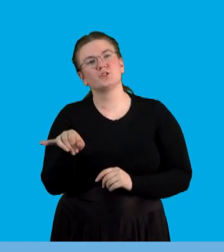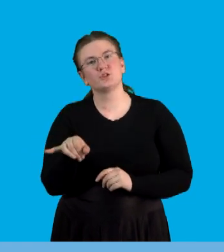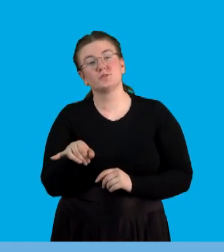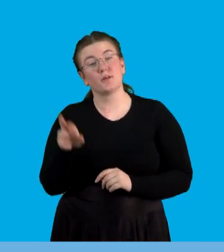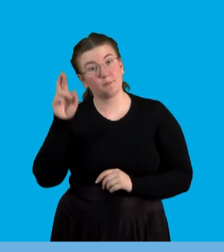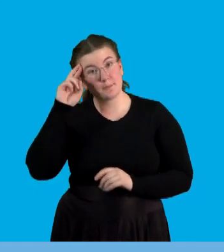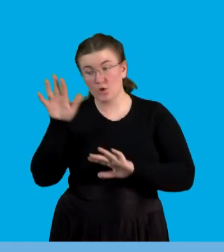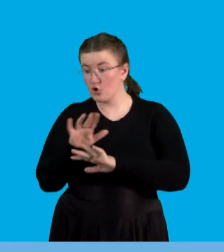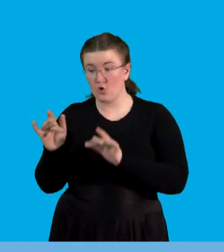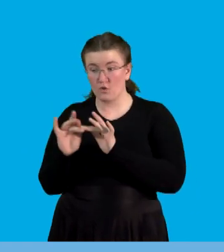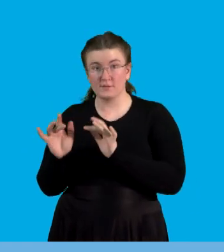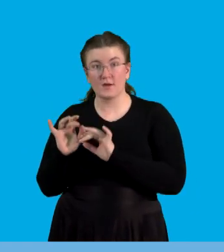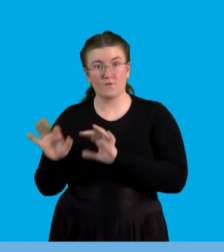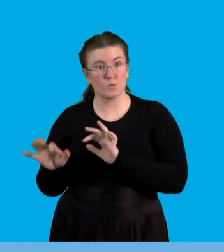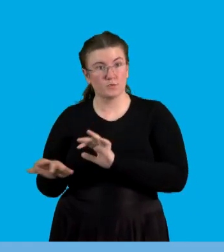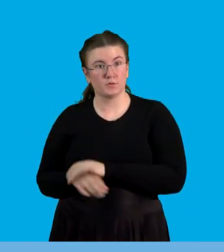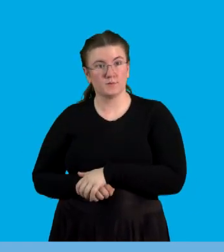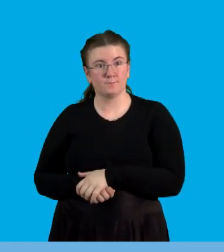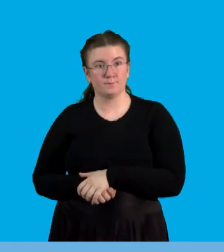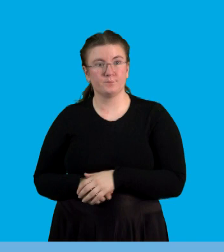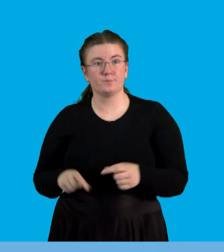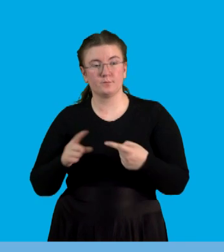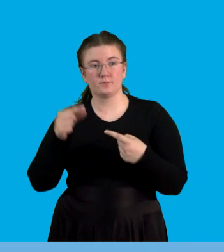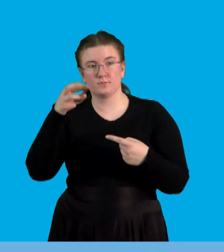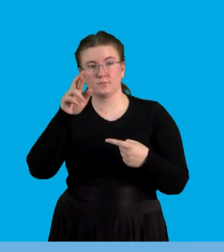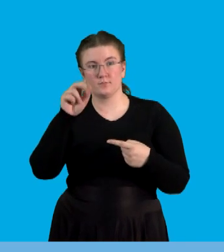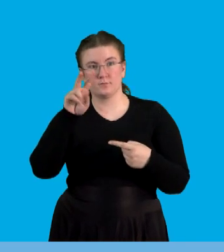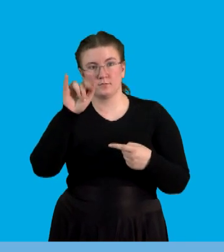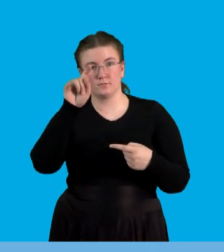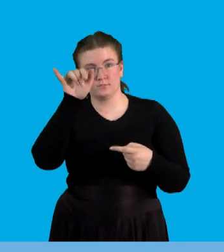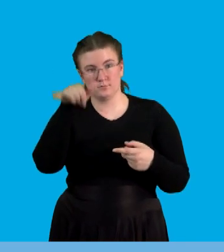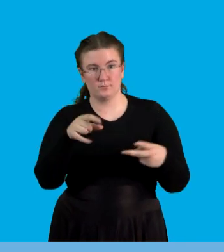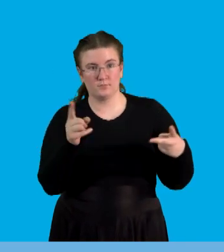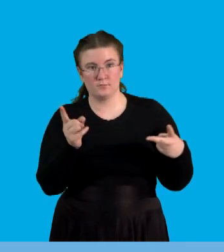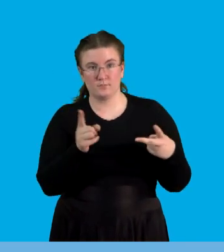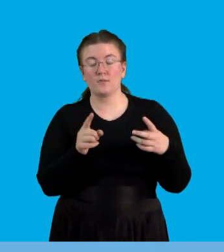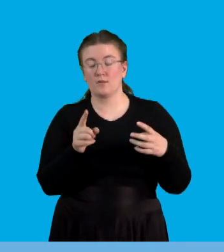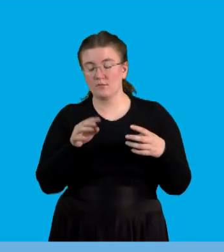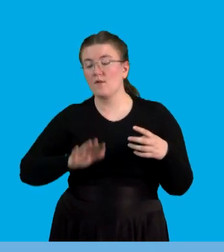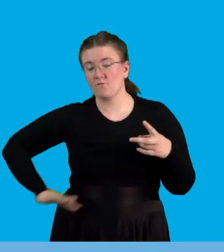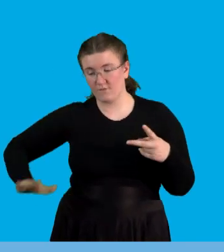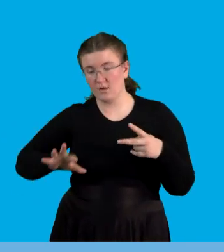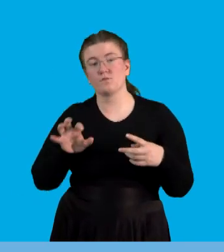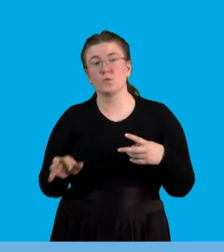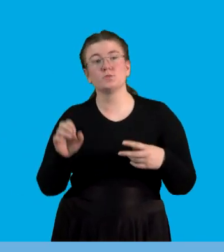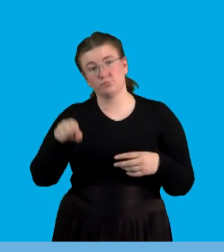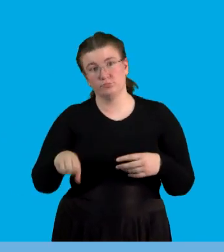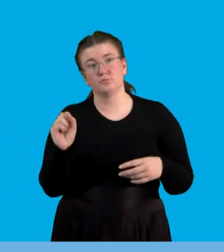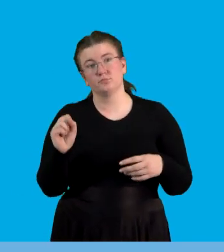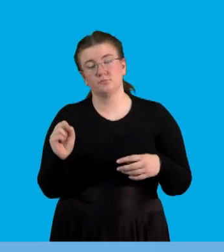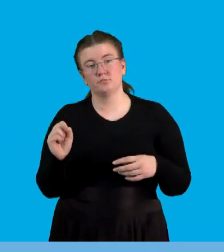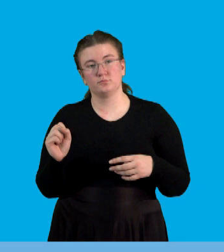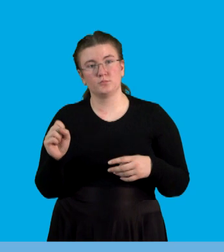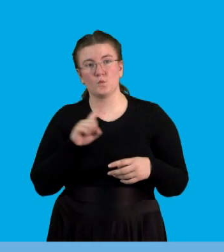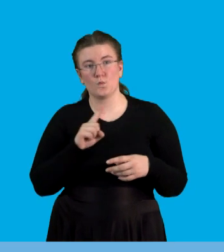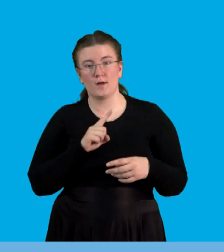forces acting at a distance, non-contact forces. Gravitational force, that's a field force because that's now